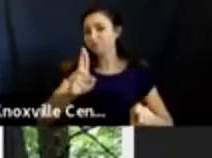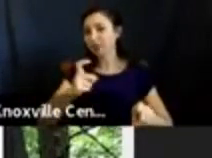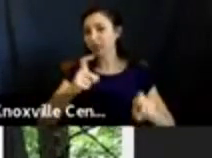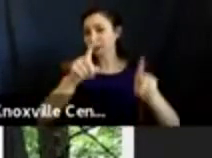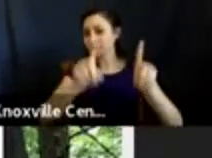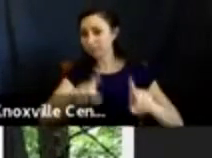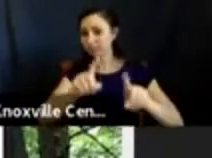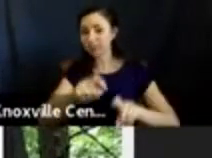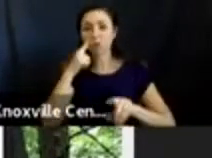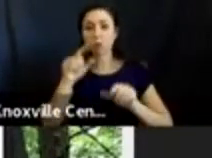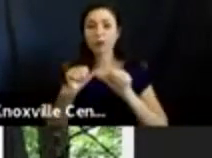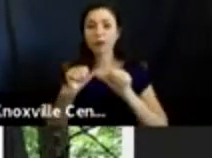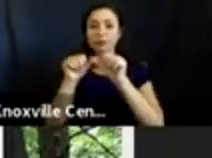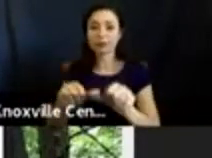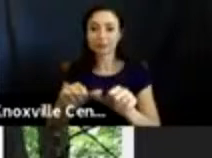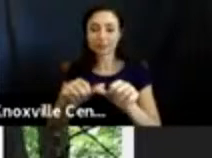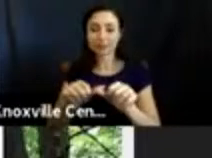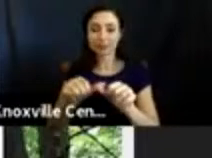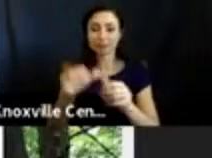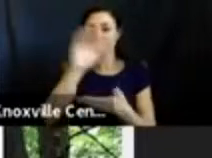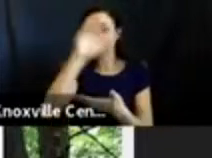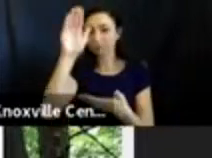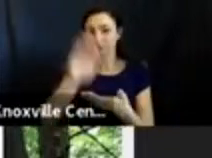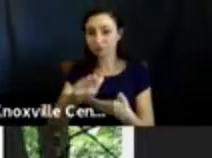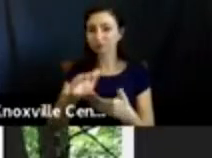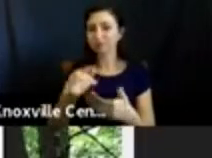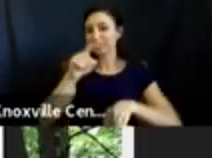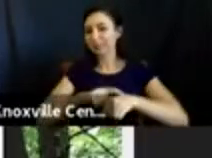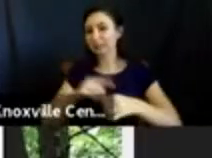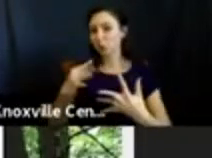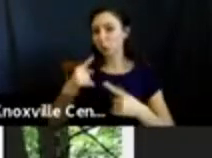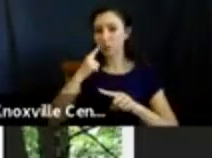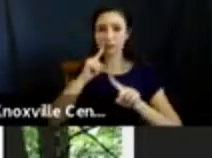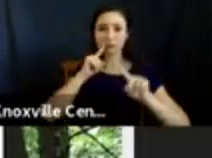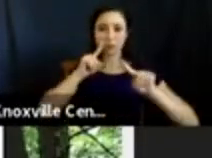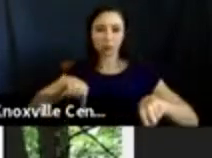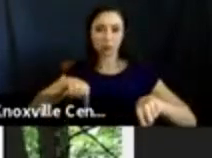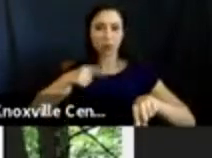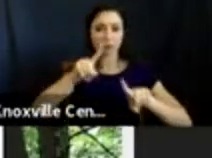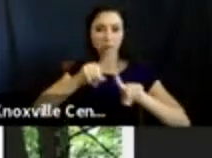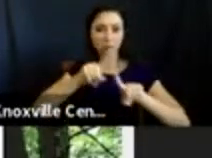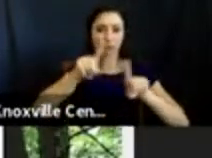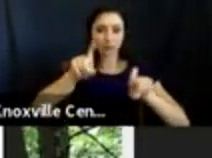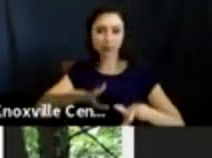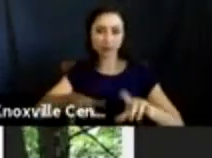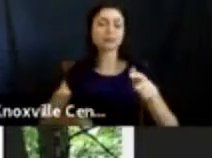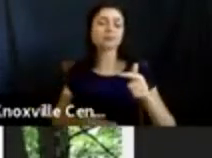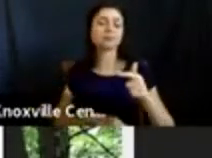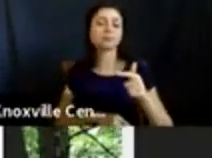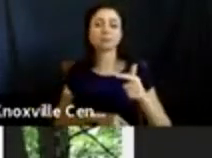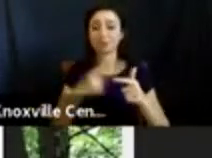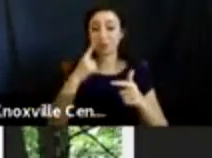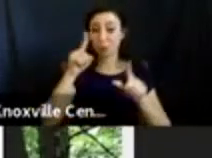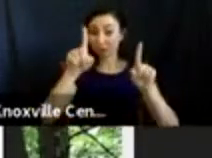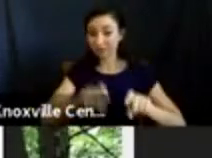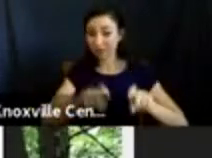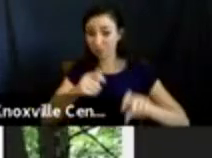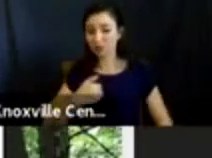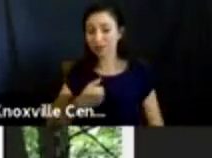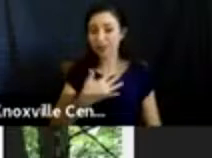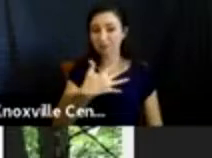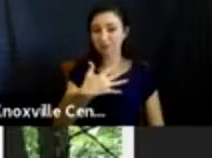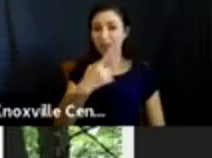decreased test result report turnaround time. Regarding testing, there were 5 red flags and 2 yellow